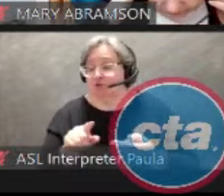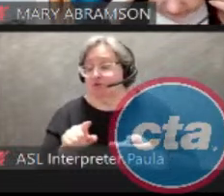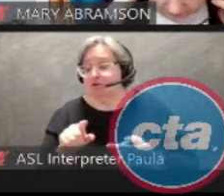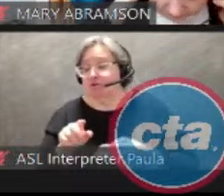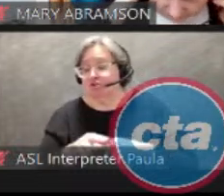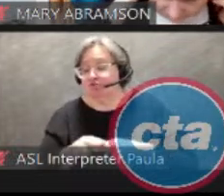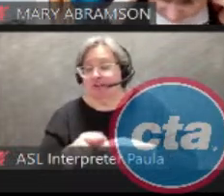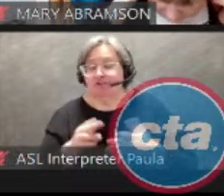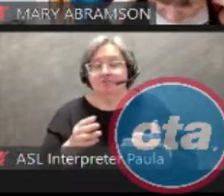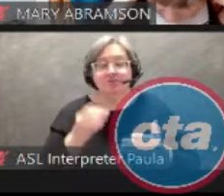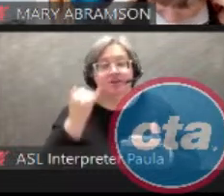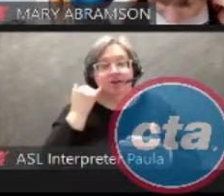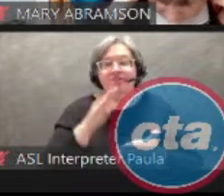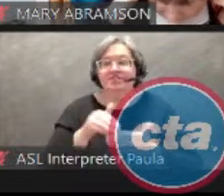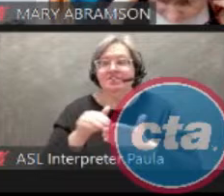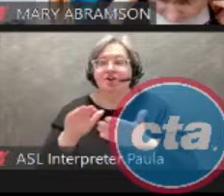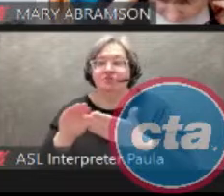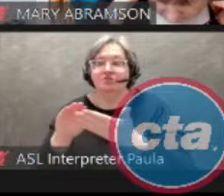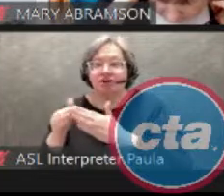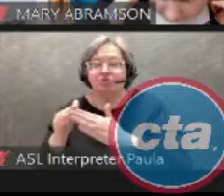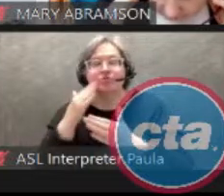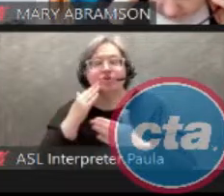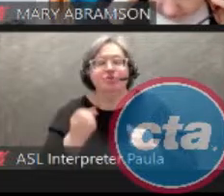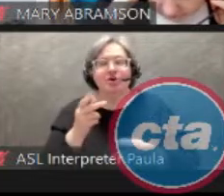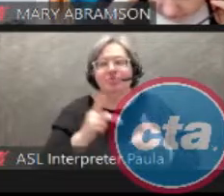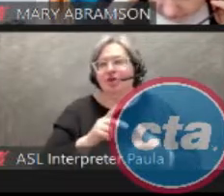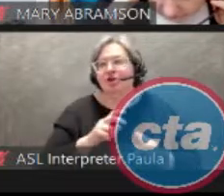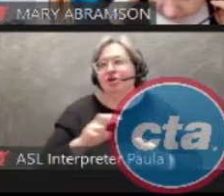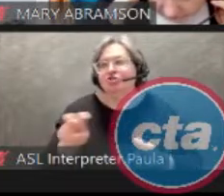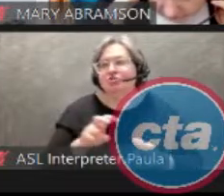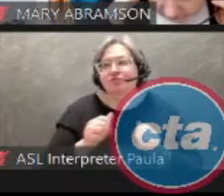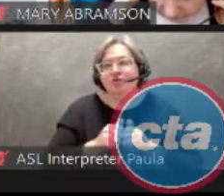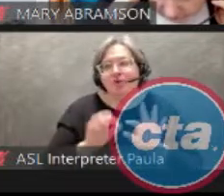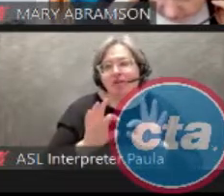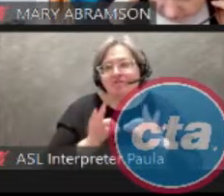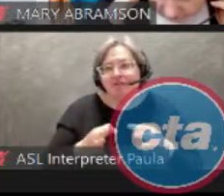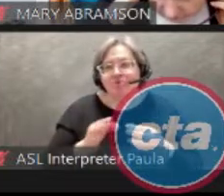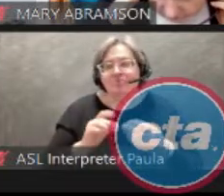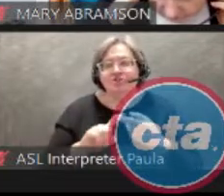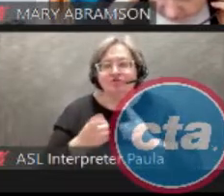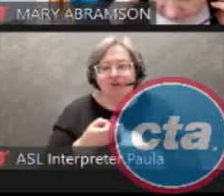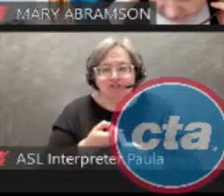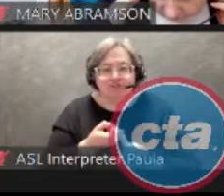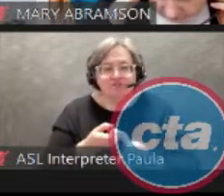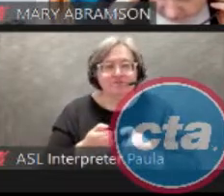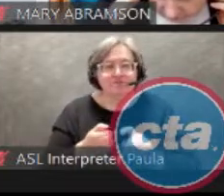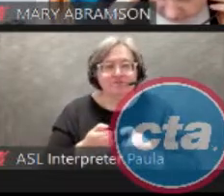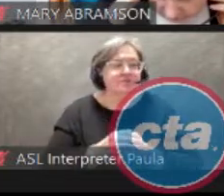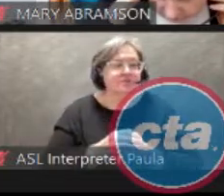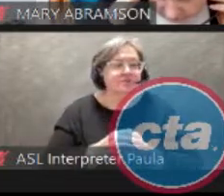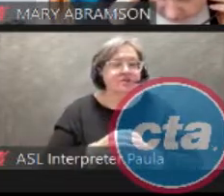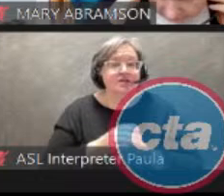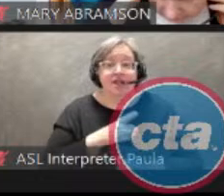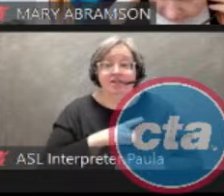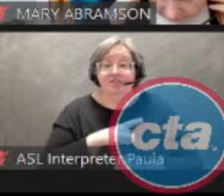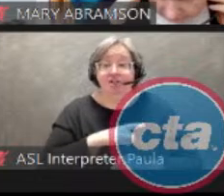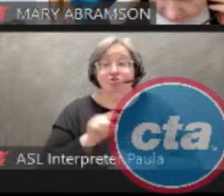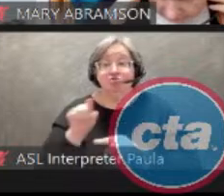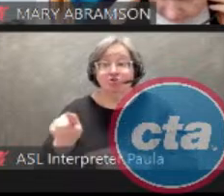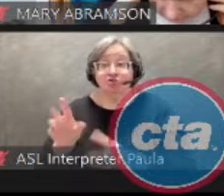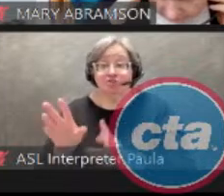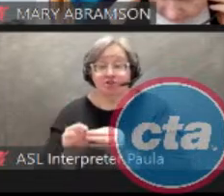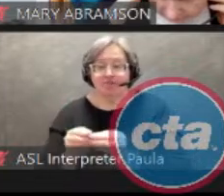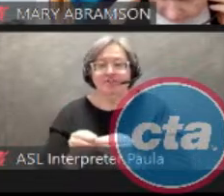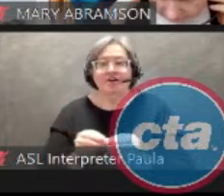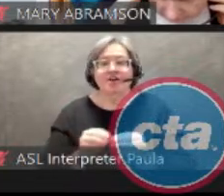in the downtown area. We also know that a lot of people travel here with their families and friends. And while their delegate member is at the convention,